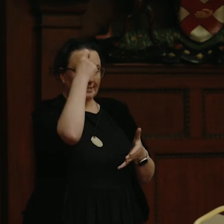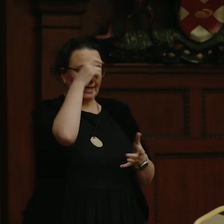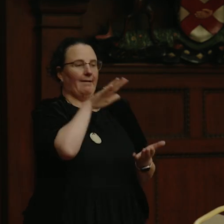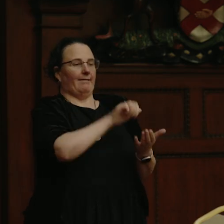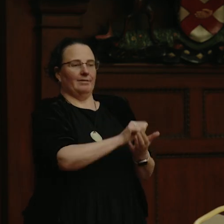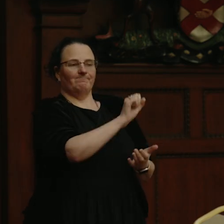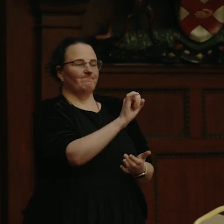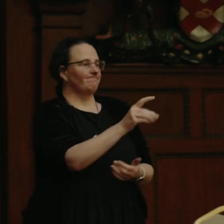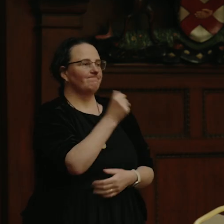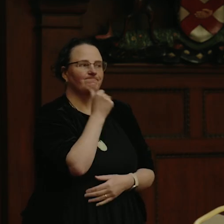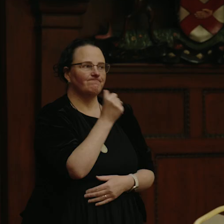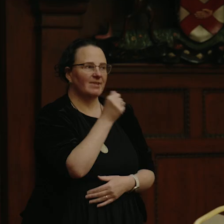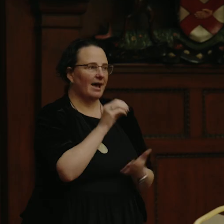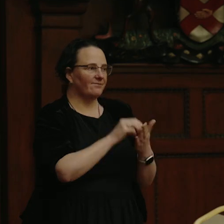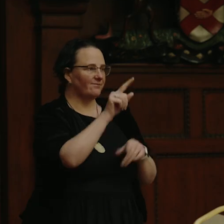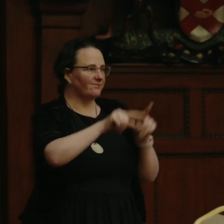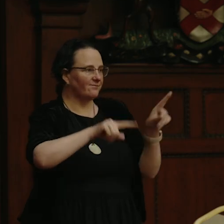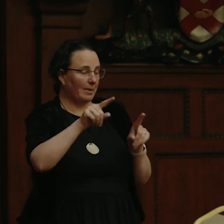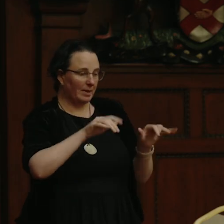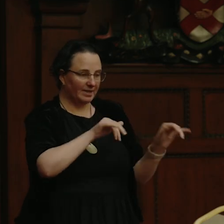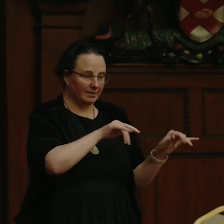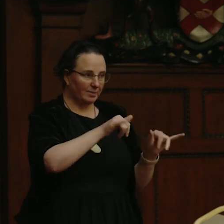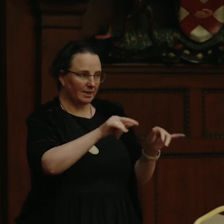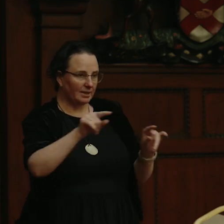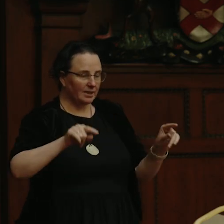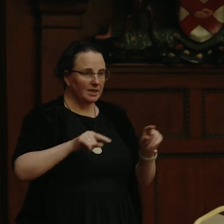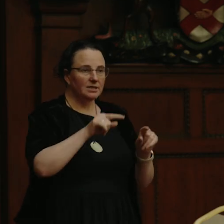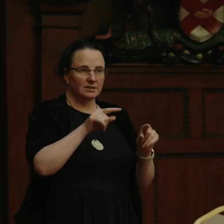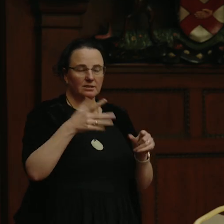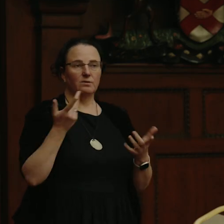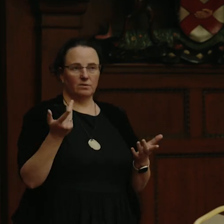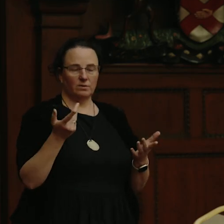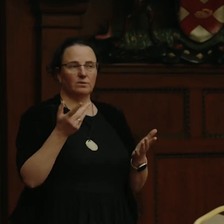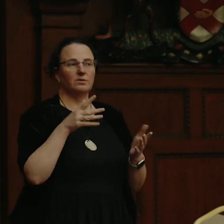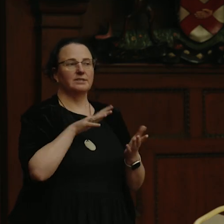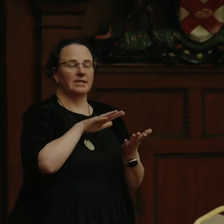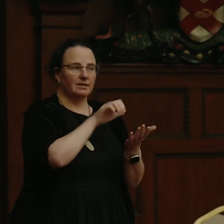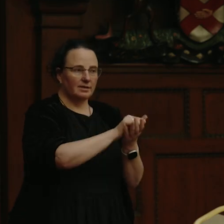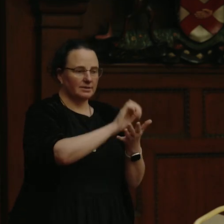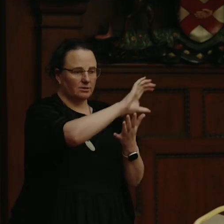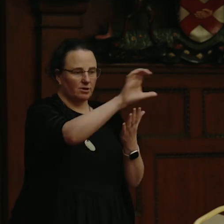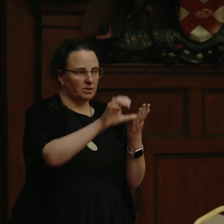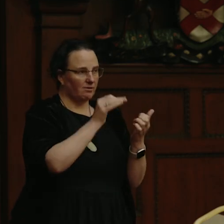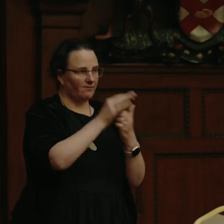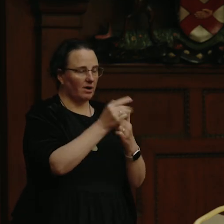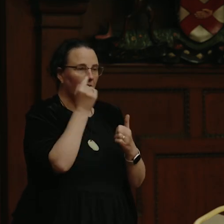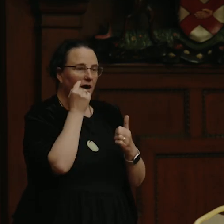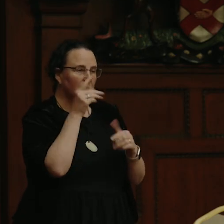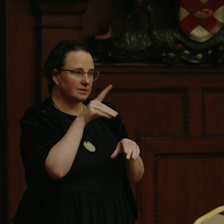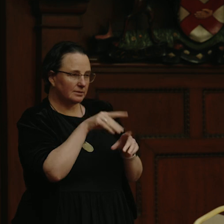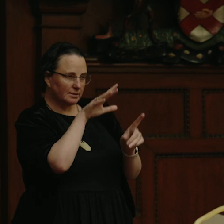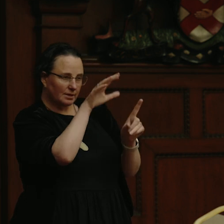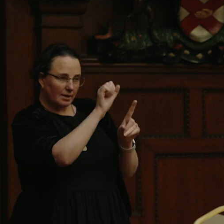definitely ophthalmologists come into that. The diagnostic criteria do contain clinical